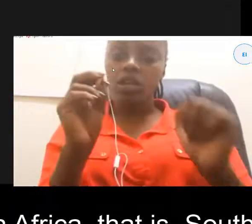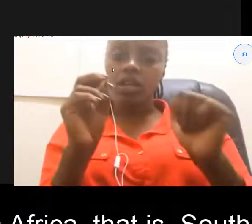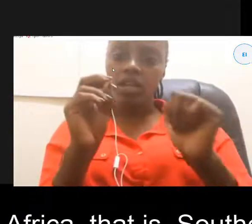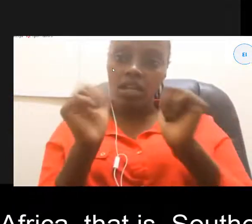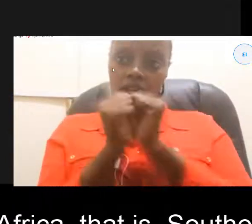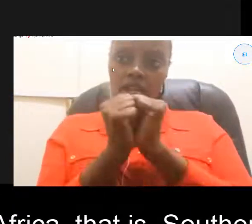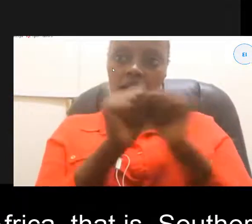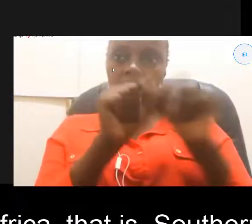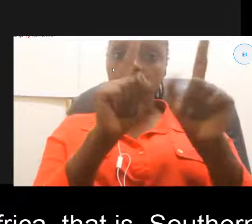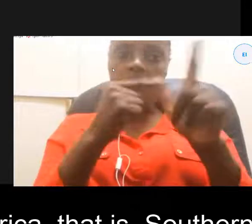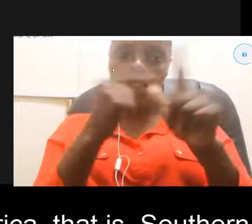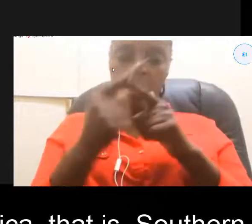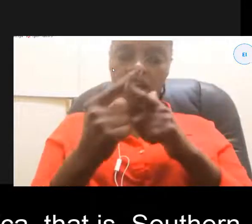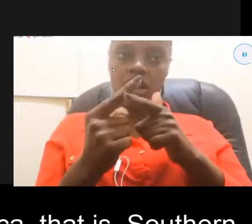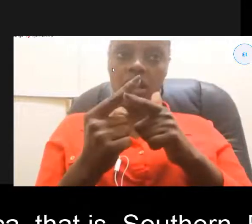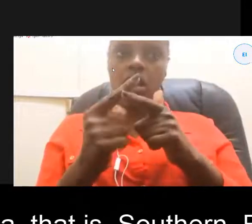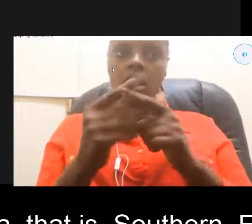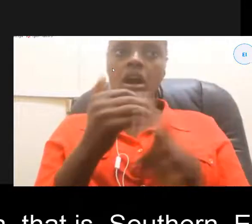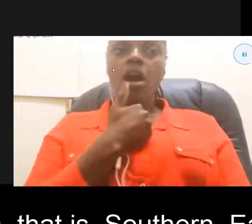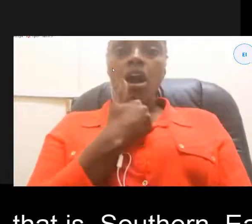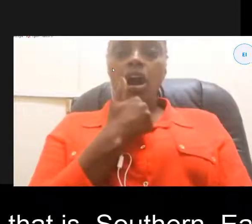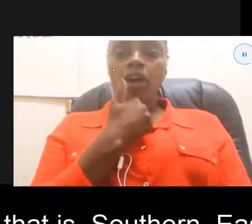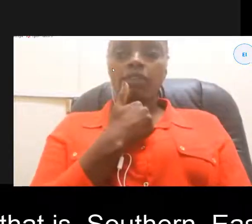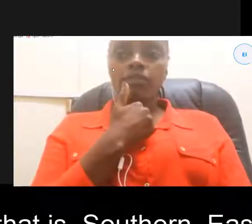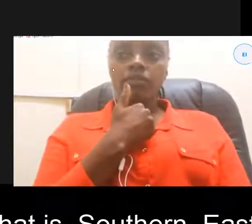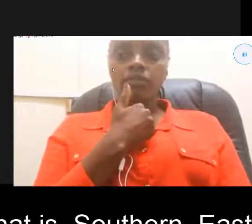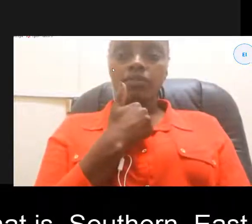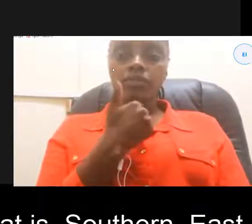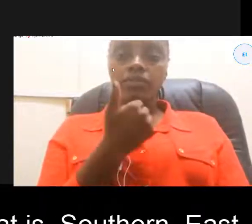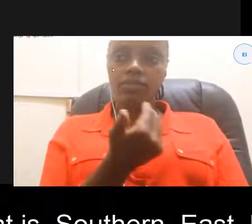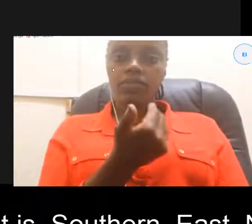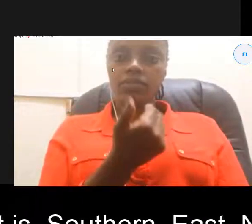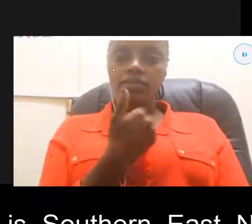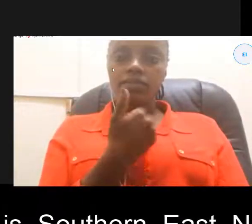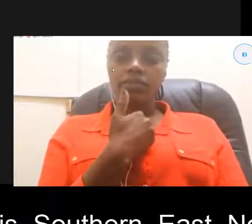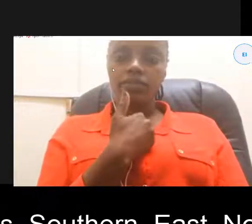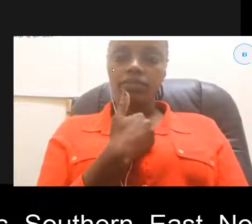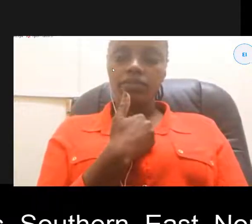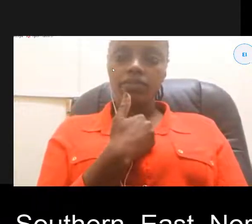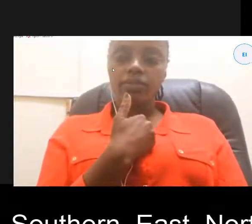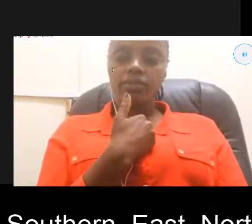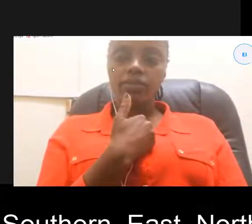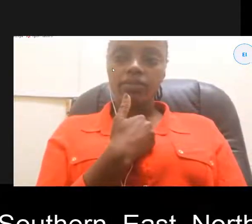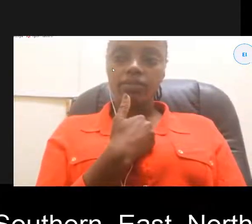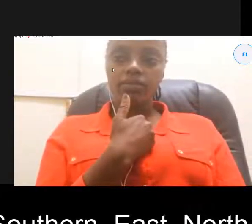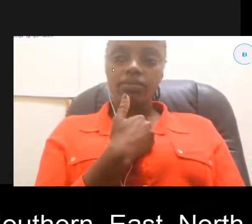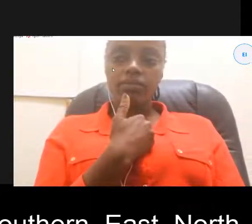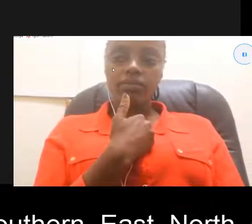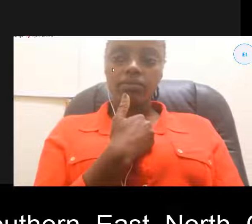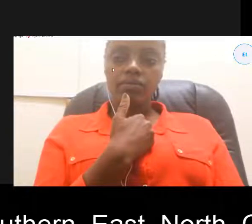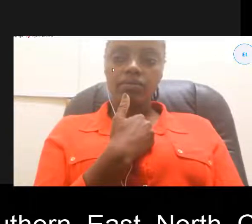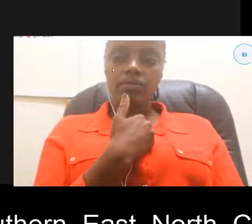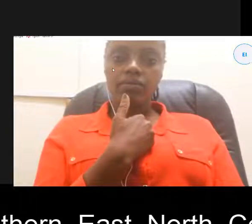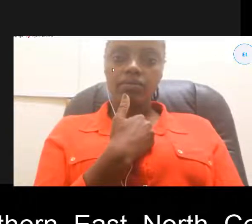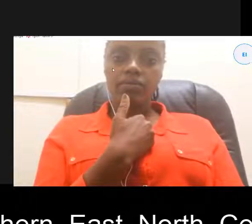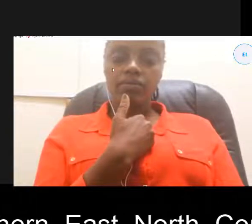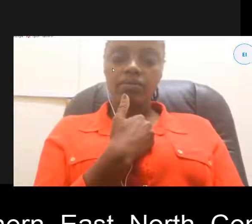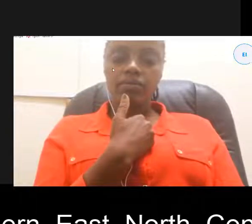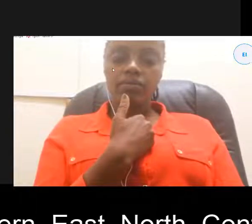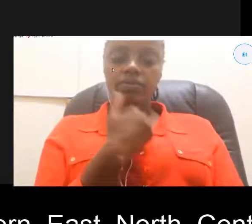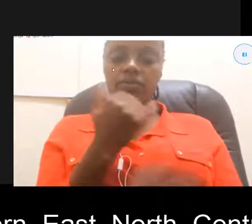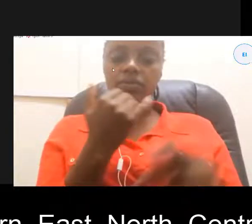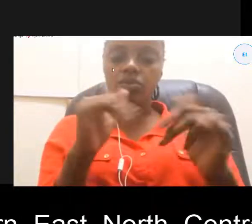then we have been created for joining an effort